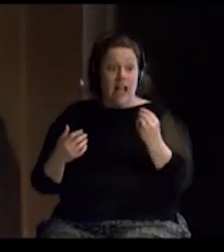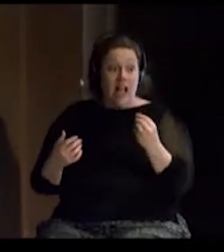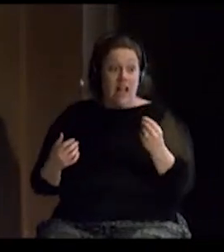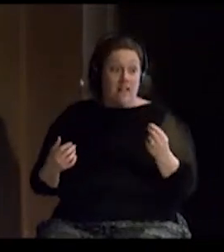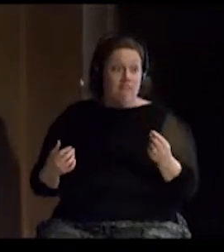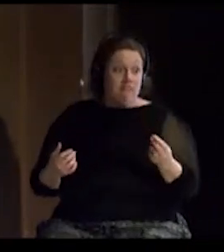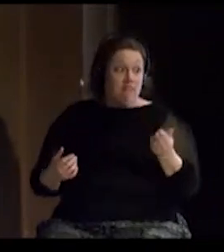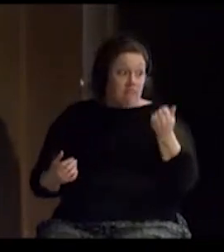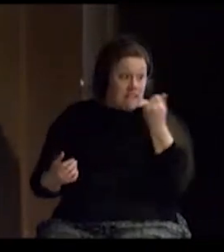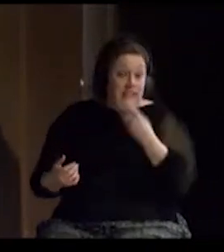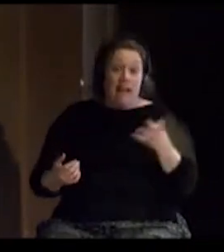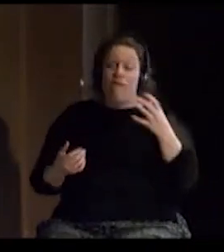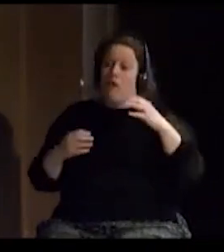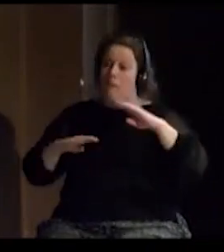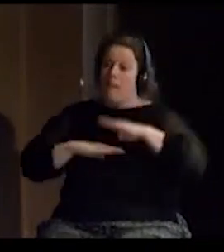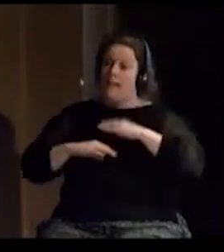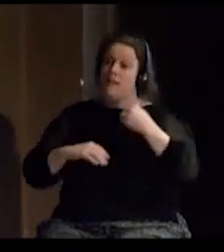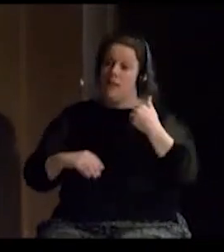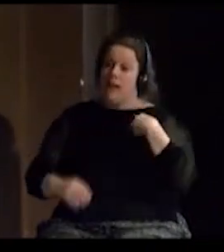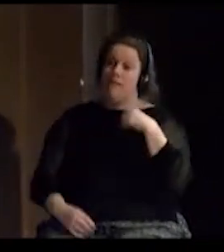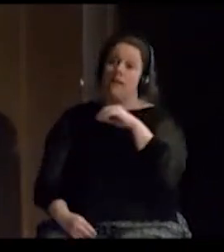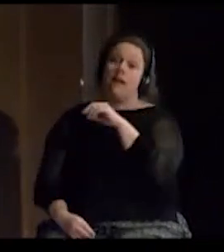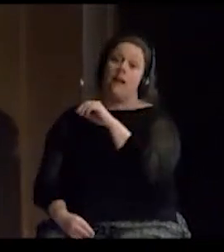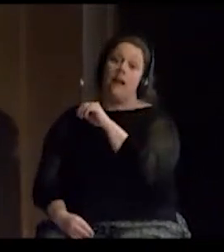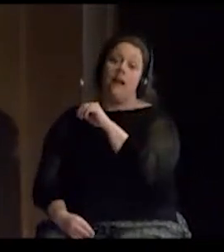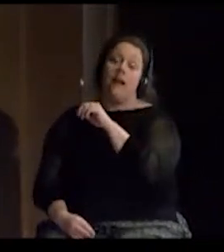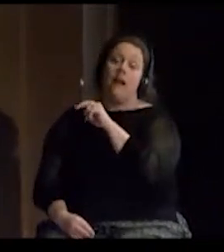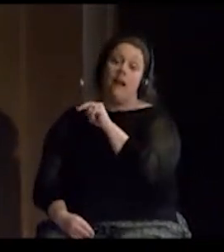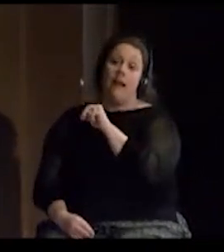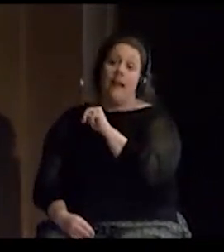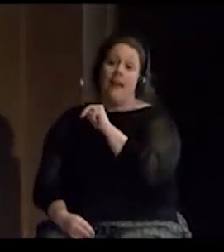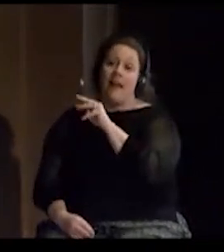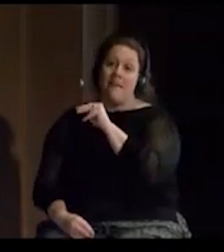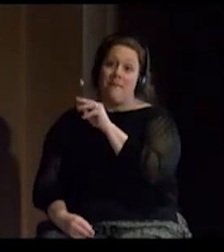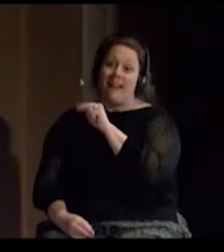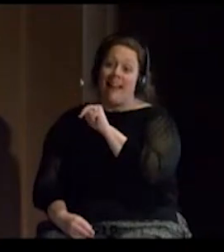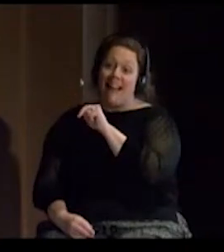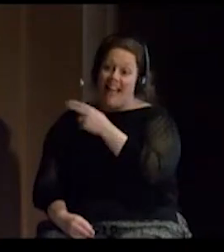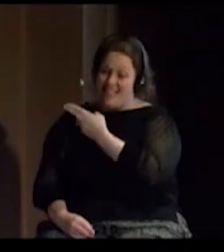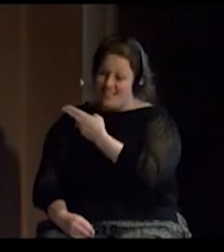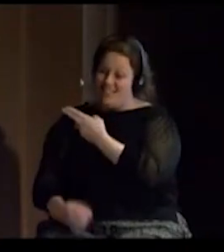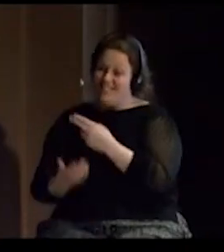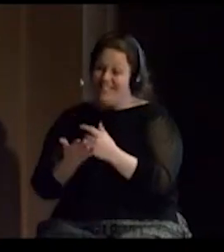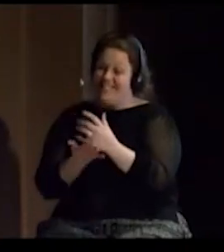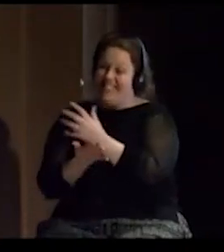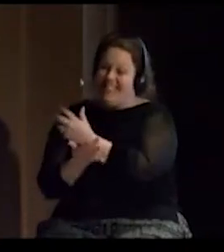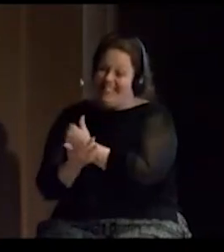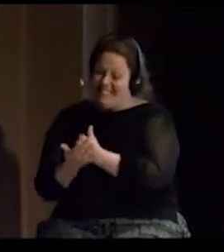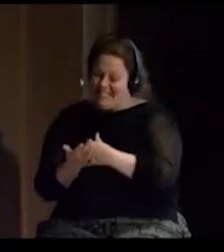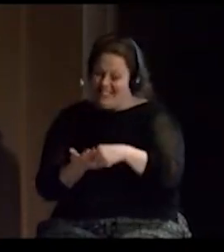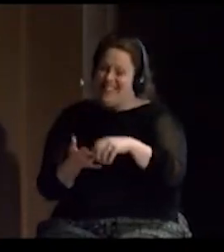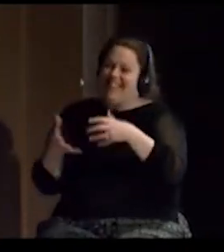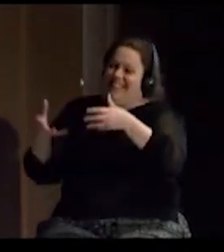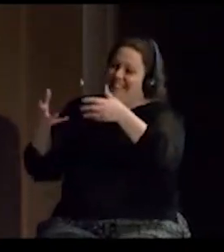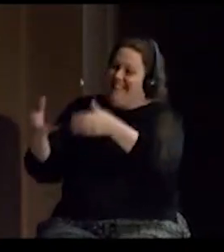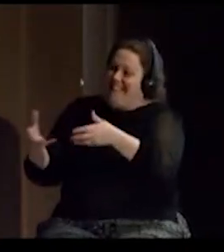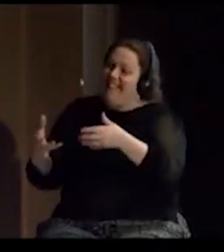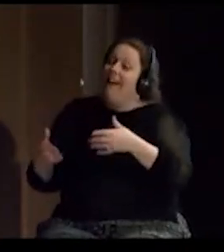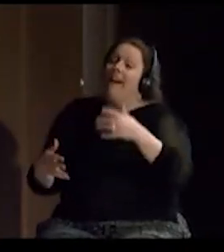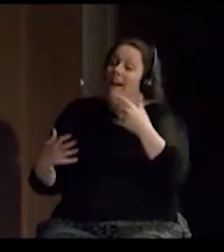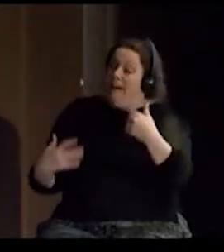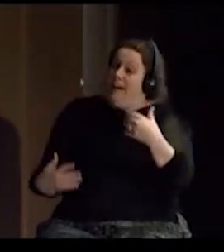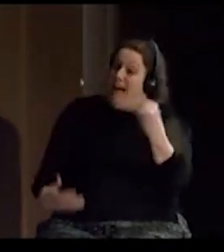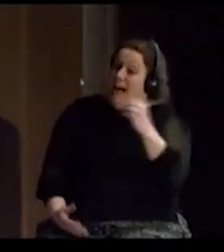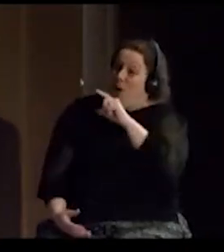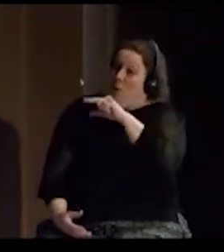have in NMNH's anthropological collections. And the quality